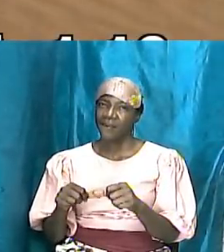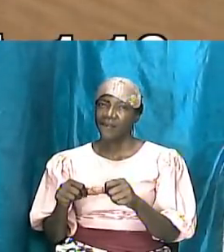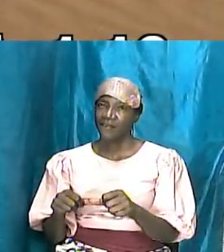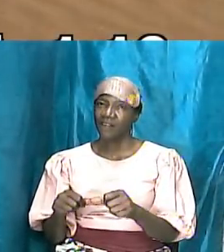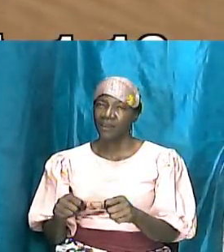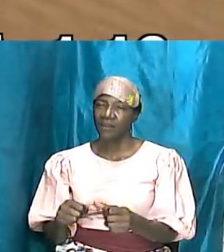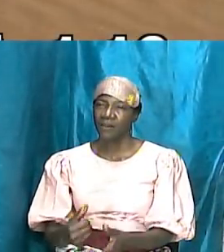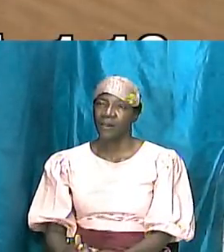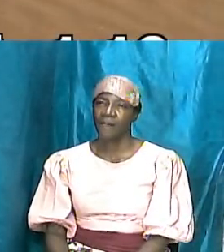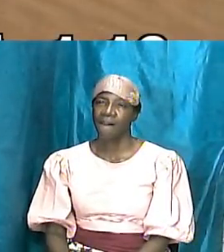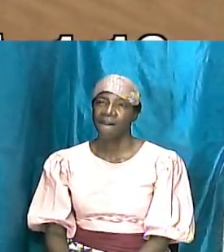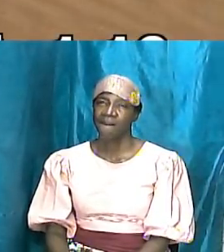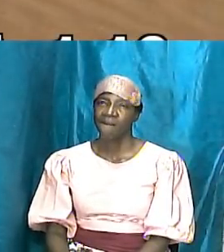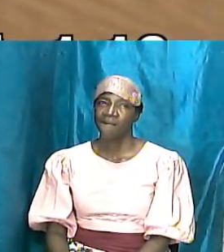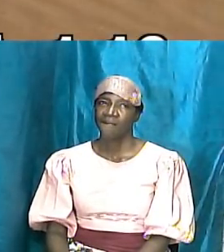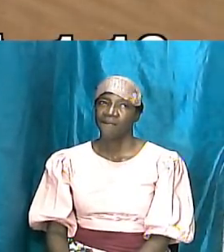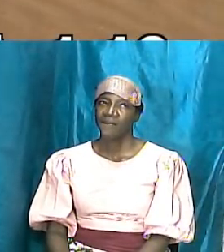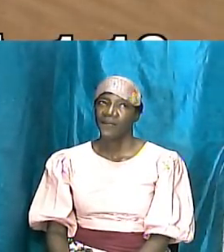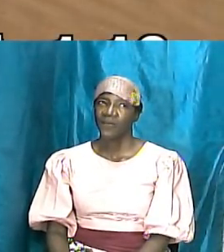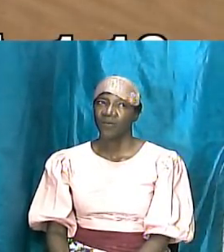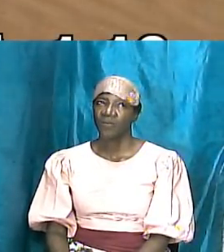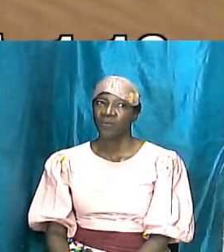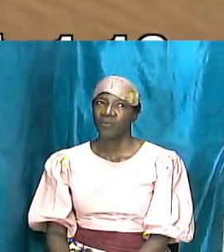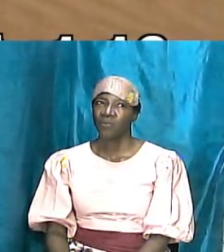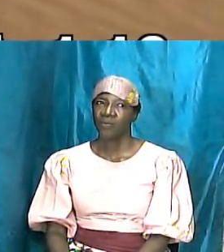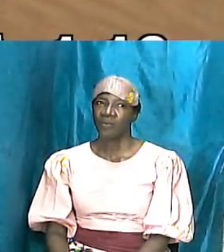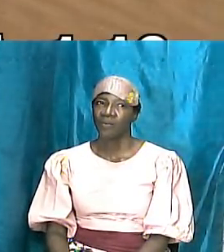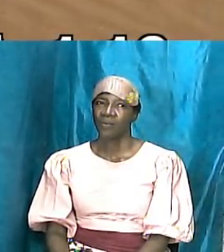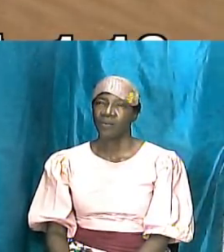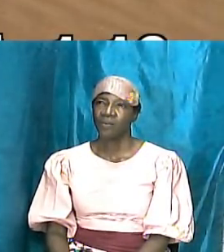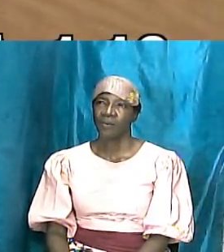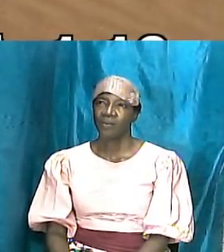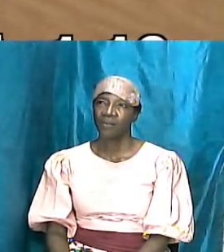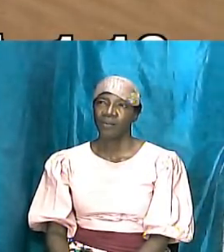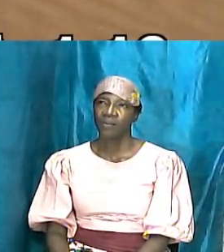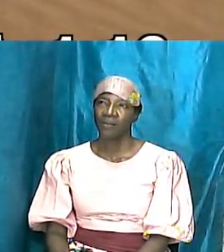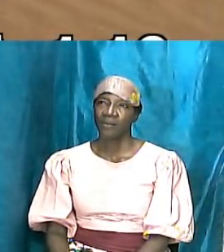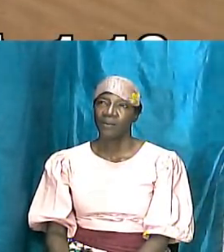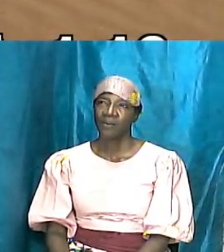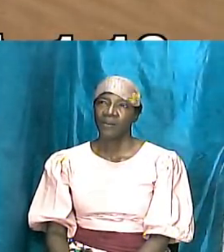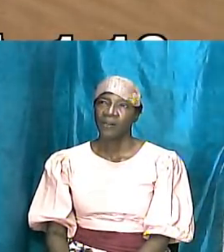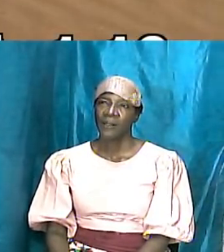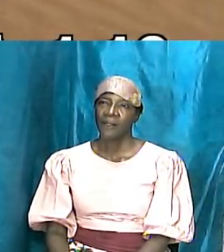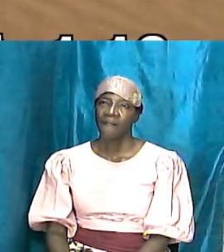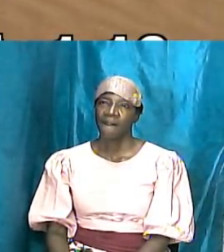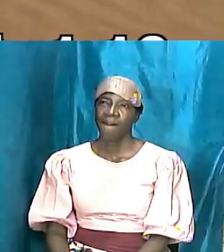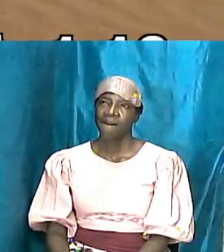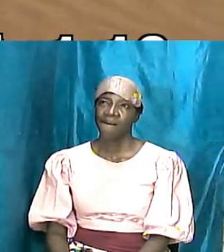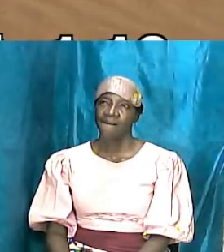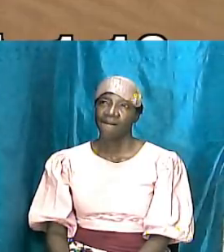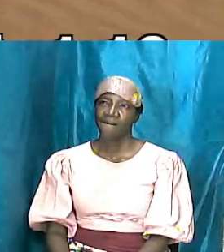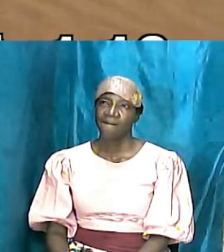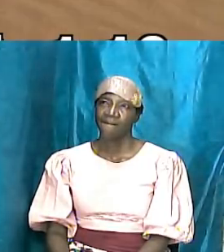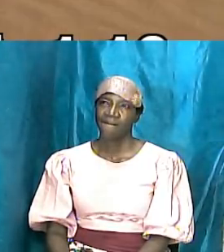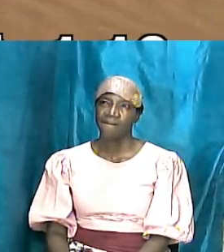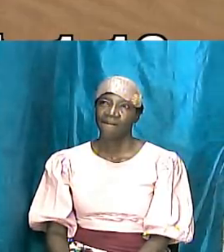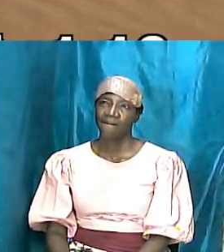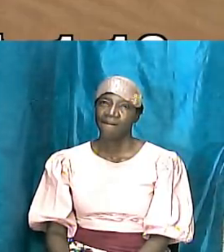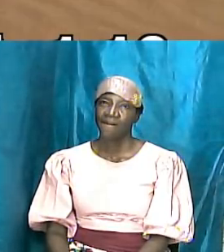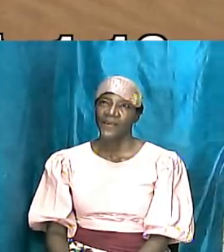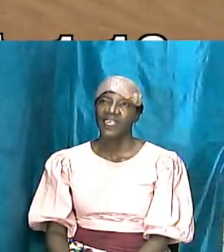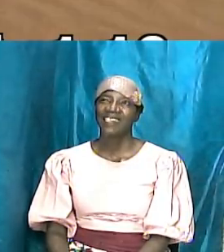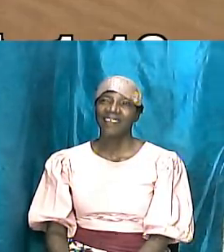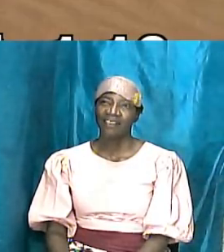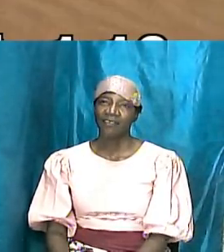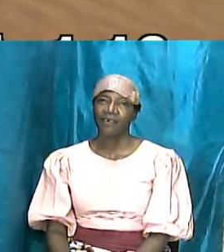us to go through, and having just said what I said, what the central theme was, let us continue. But notice in verse